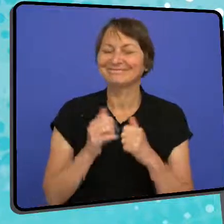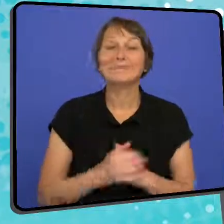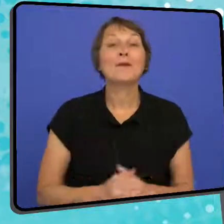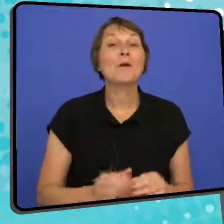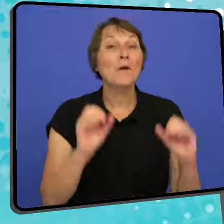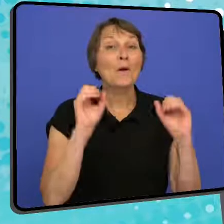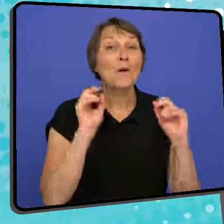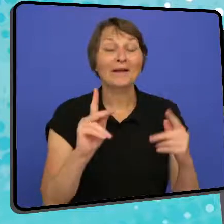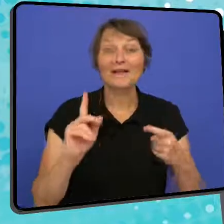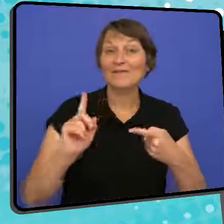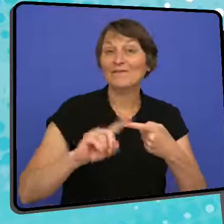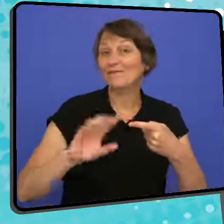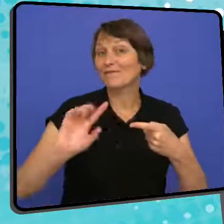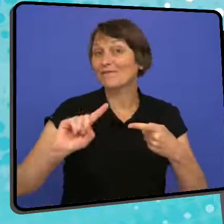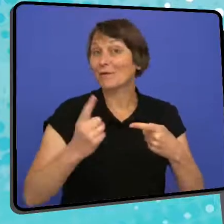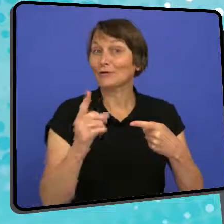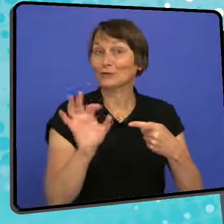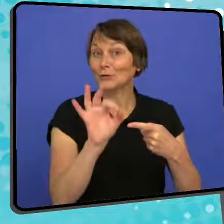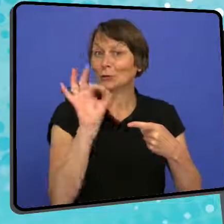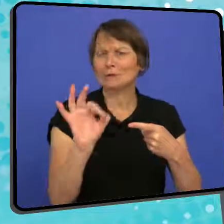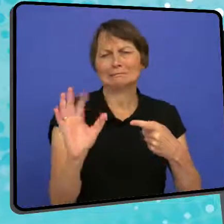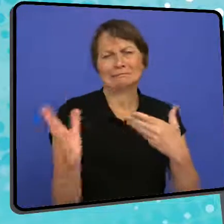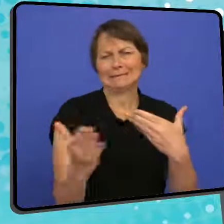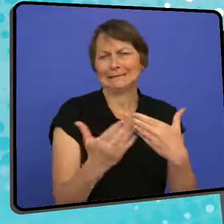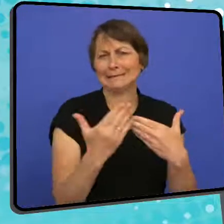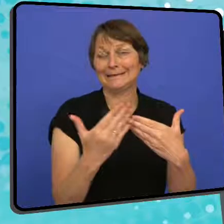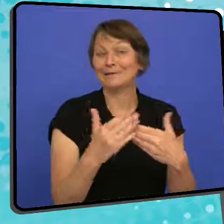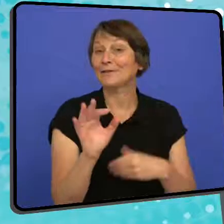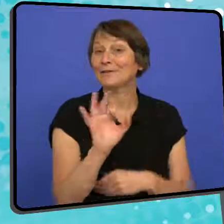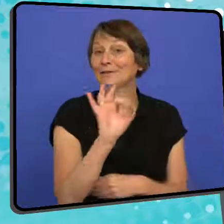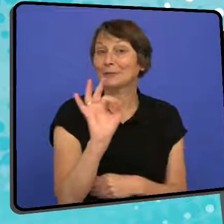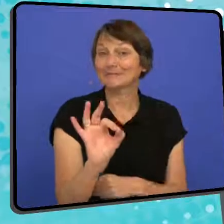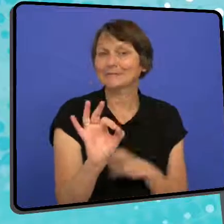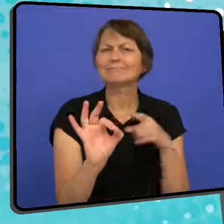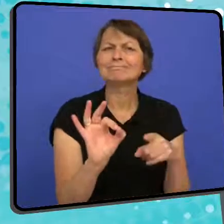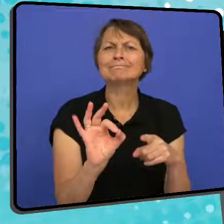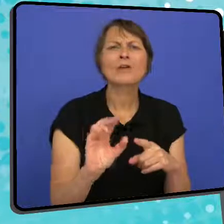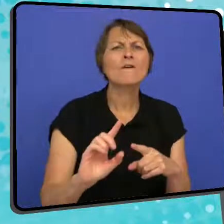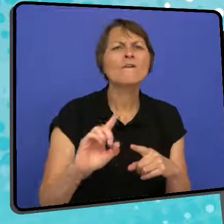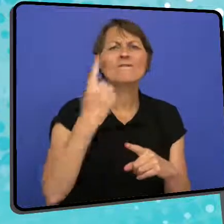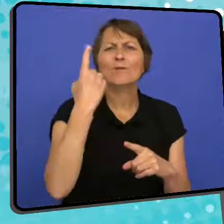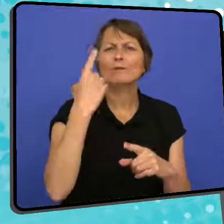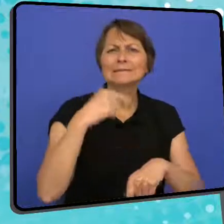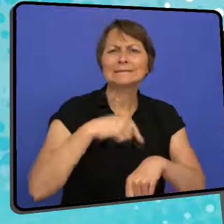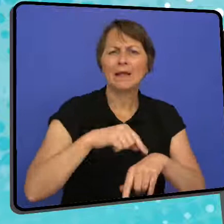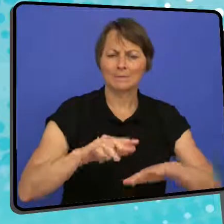start with a nice easy one. And the first one is, what was your first programming language?